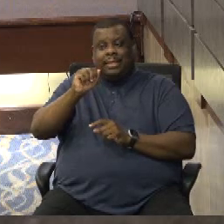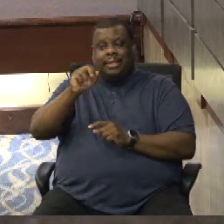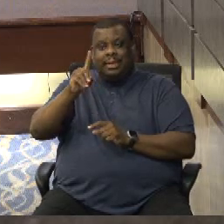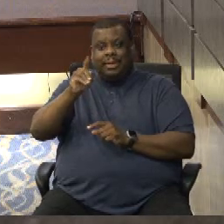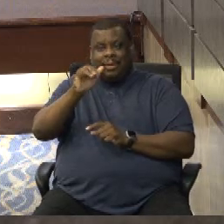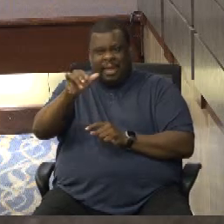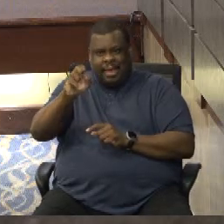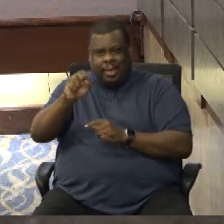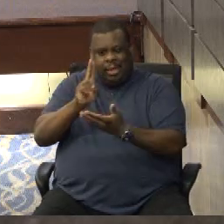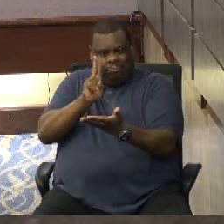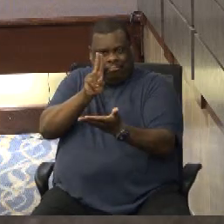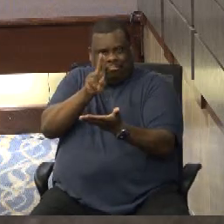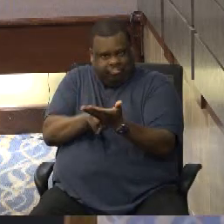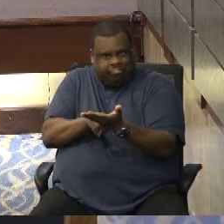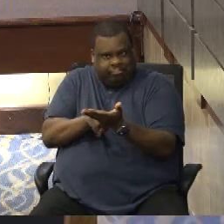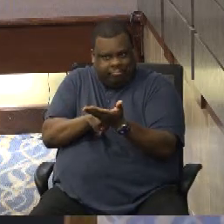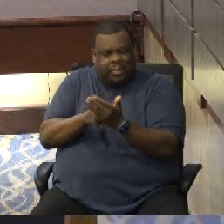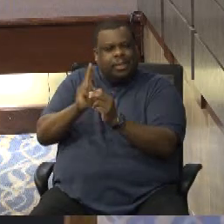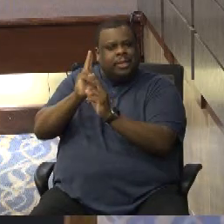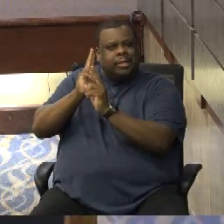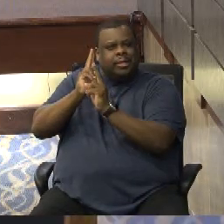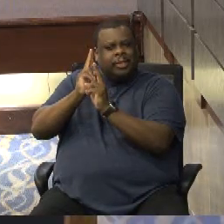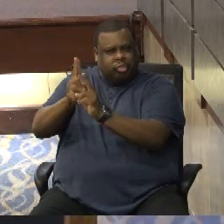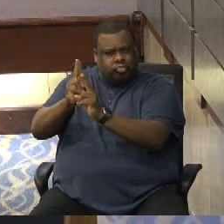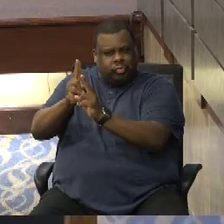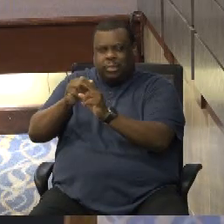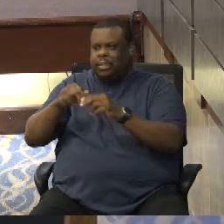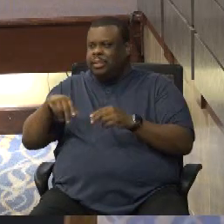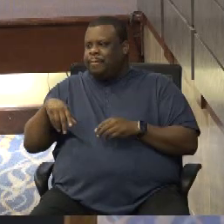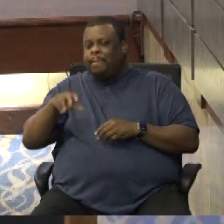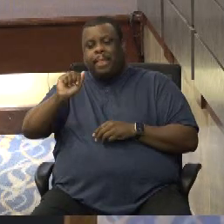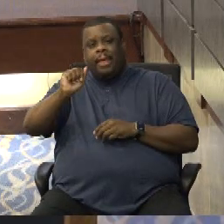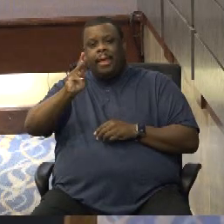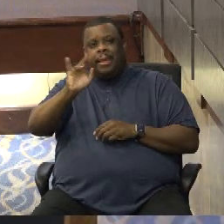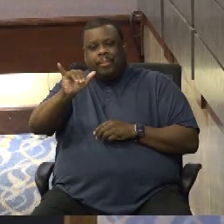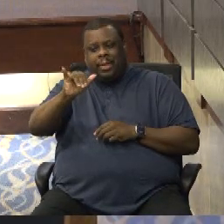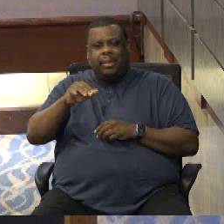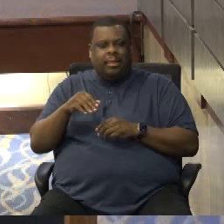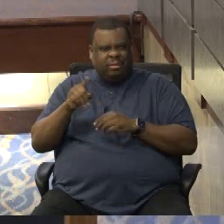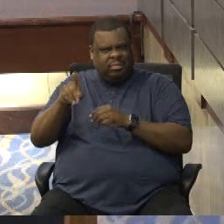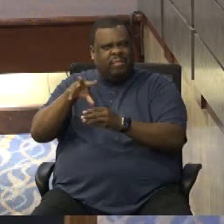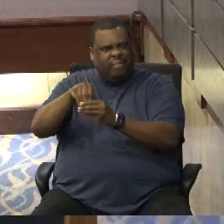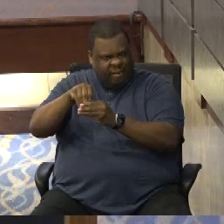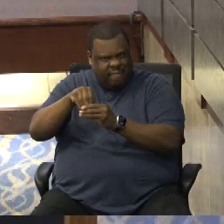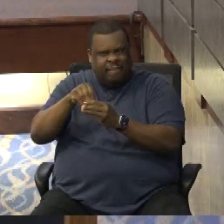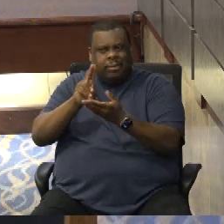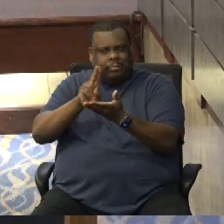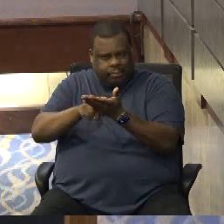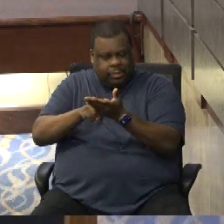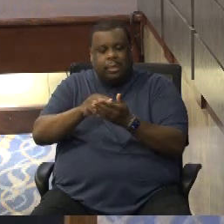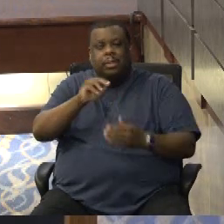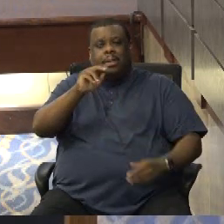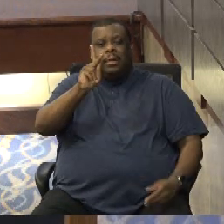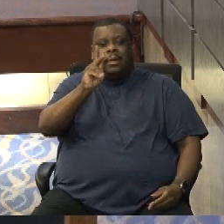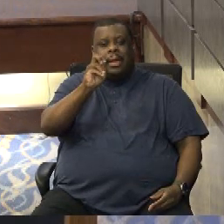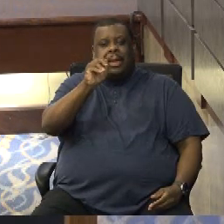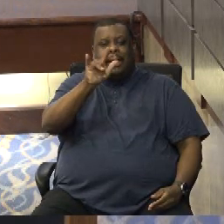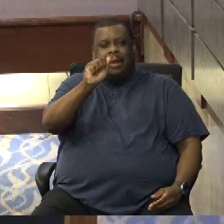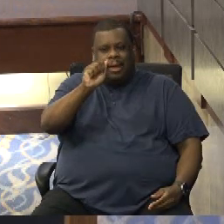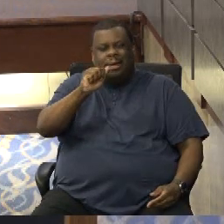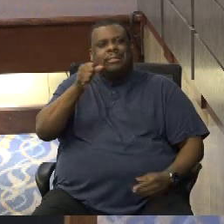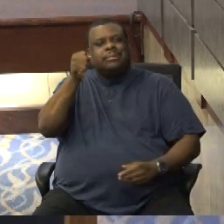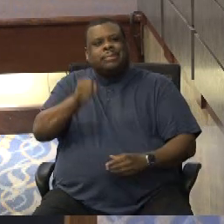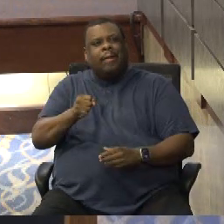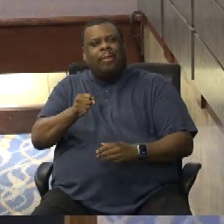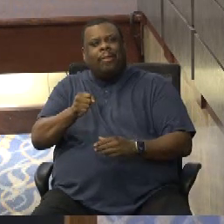Sutcliffe, the local history librarian, Amy Nuttall, collection development librarian, Kayla Jackson, the South Waco